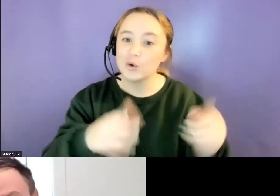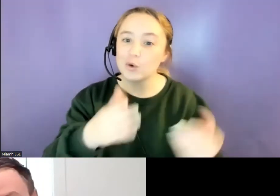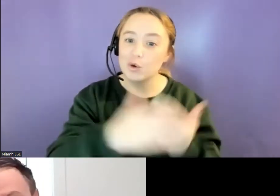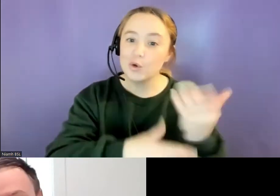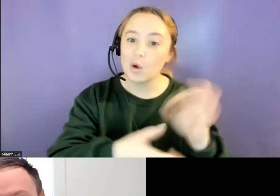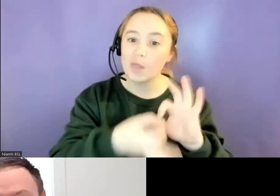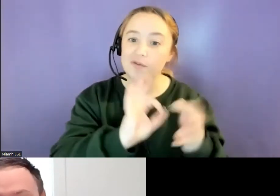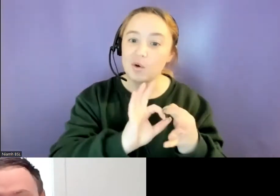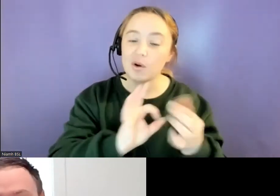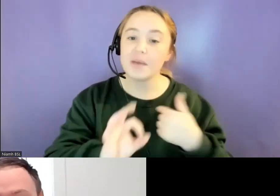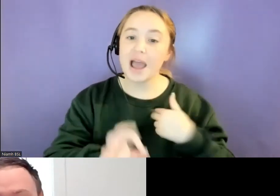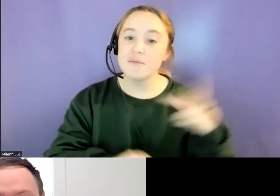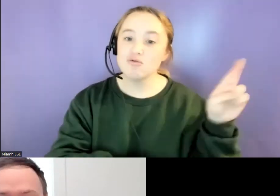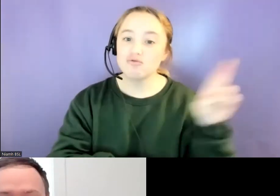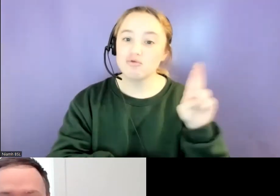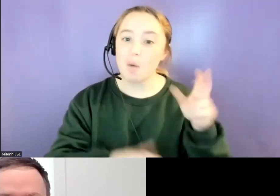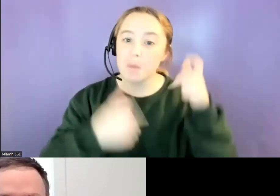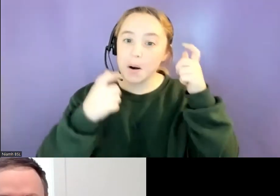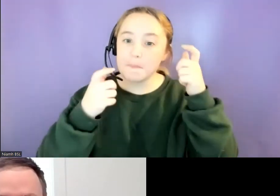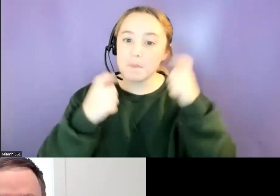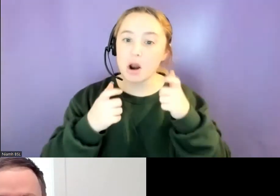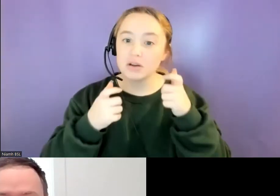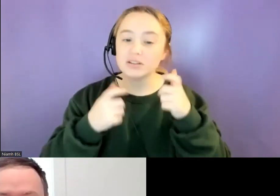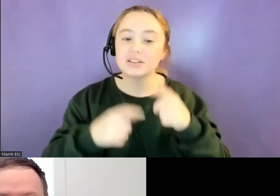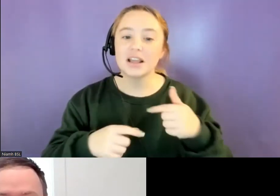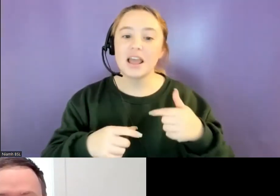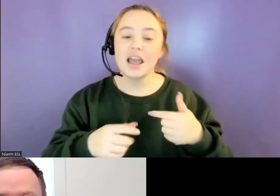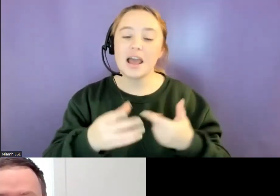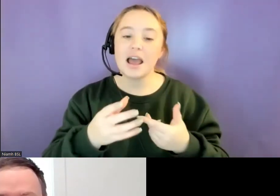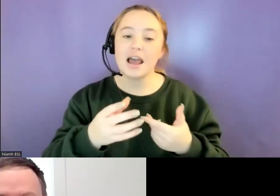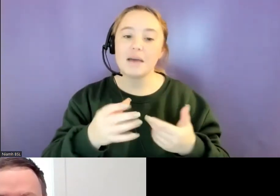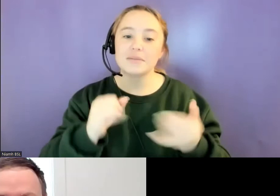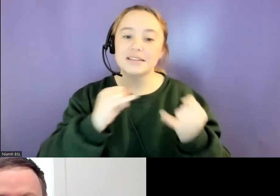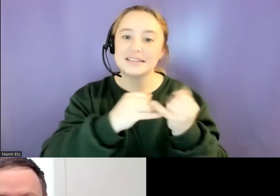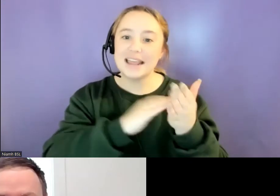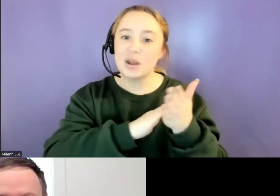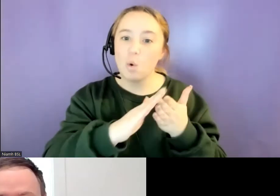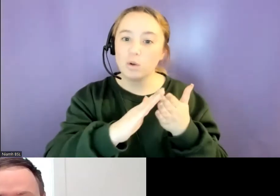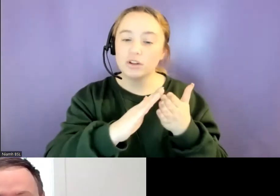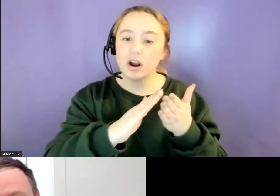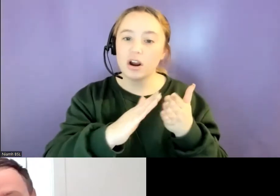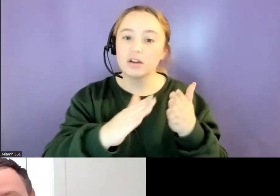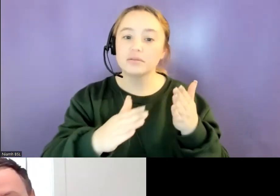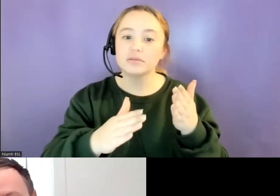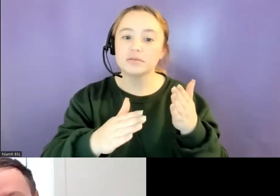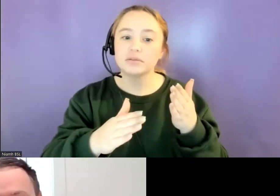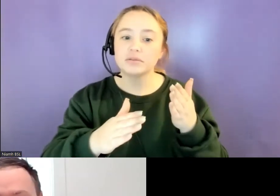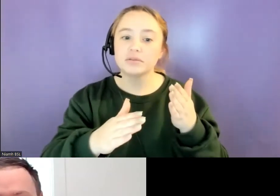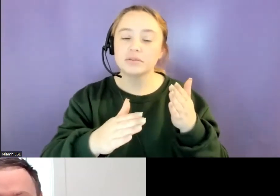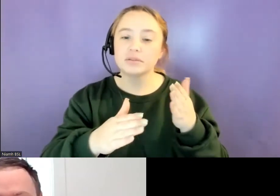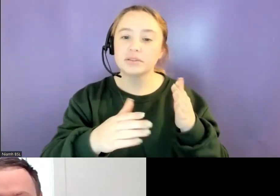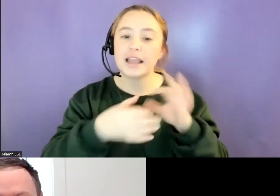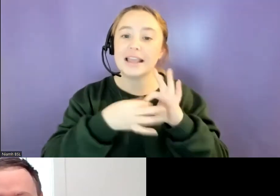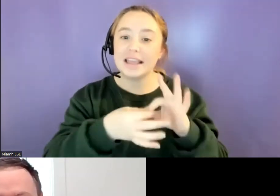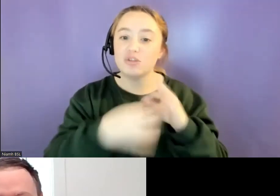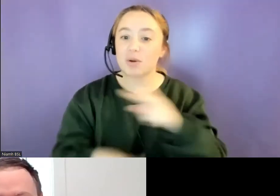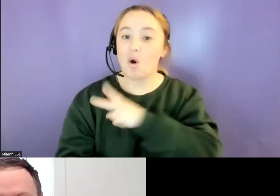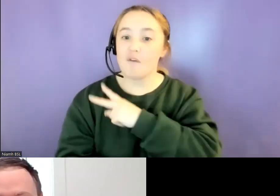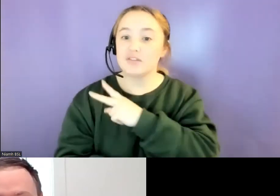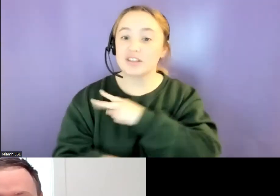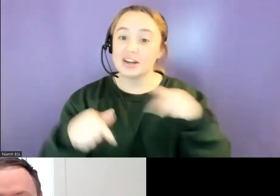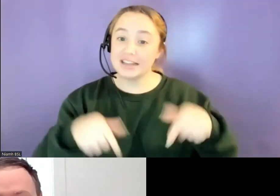Burns. I'm the Stakeholder Engagement Officer for FirstBus across Scotland.